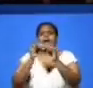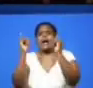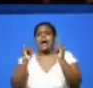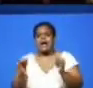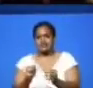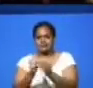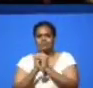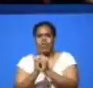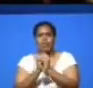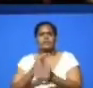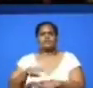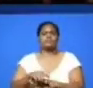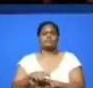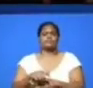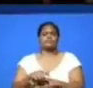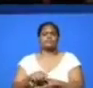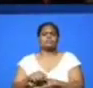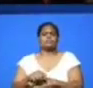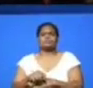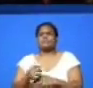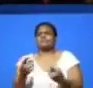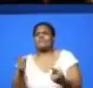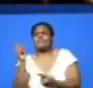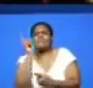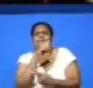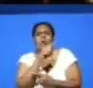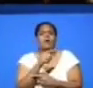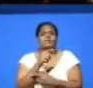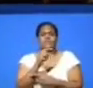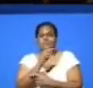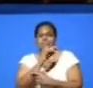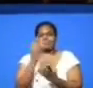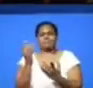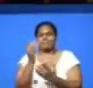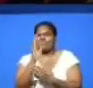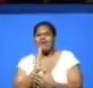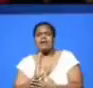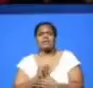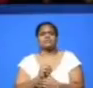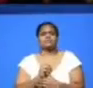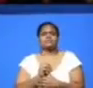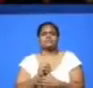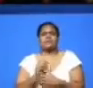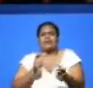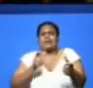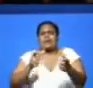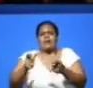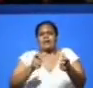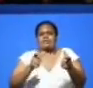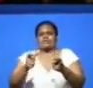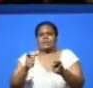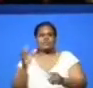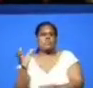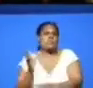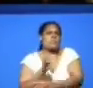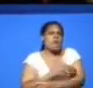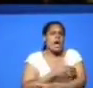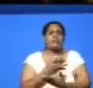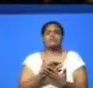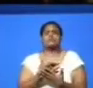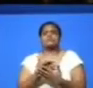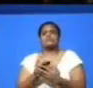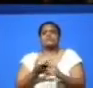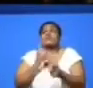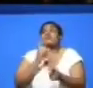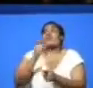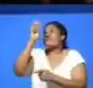worship, overtaken by false gods, overtaken by the dominance of power against the